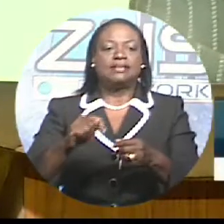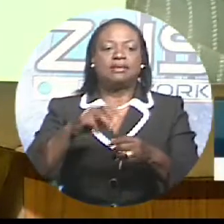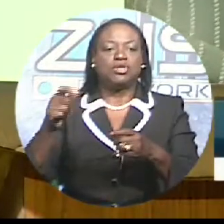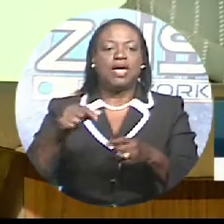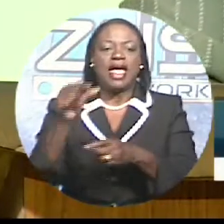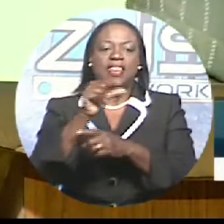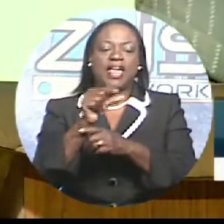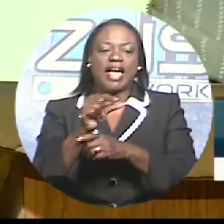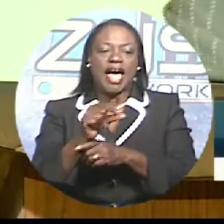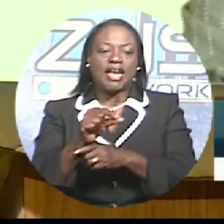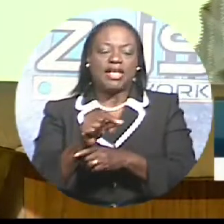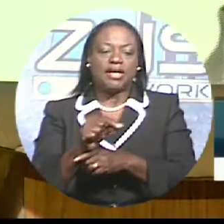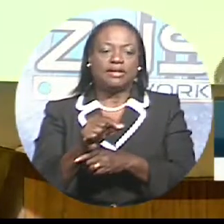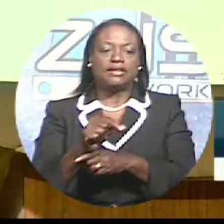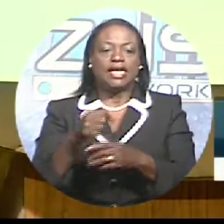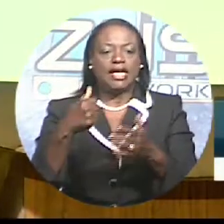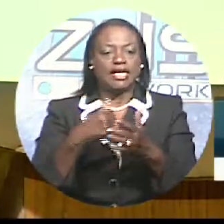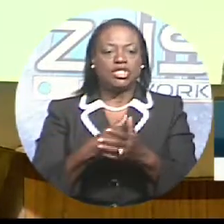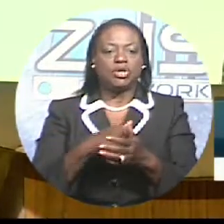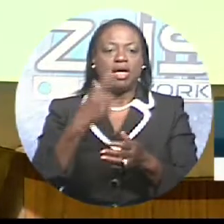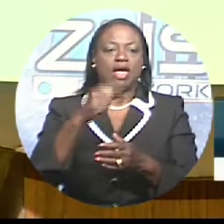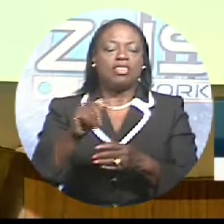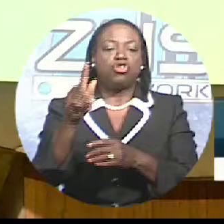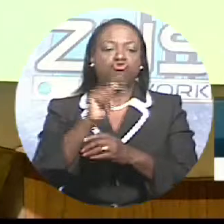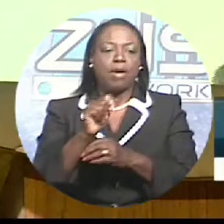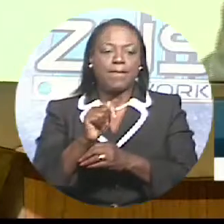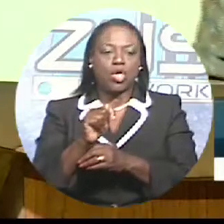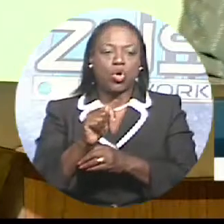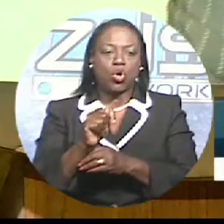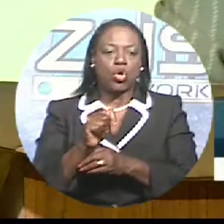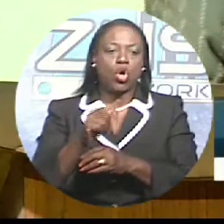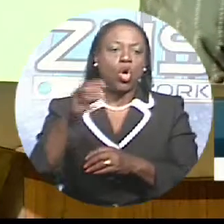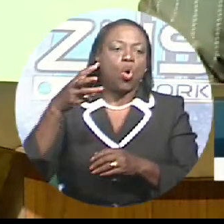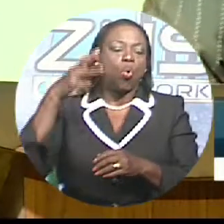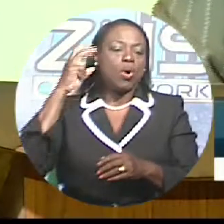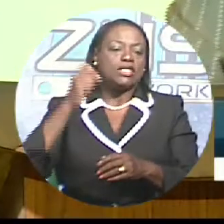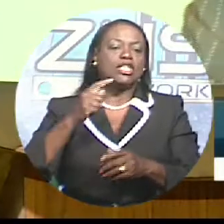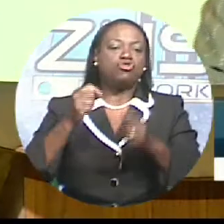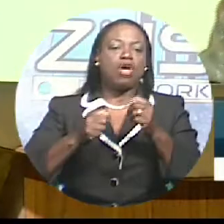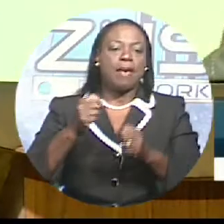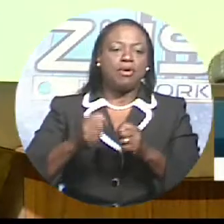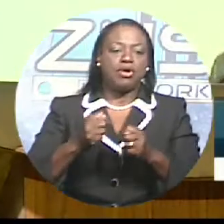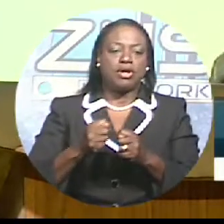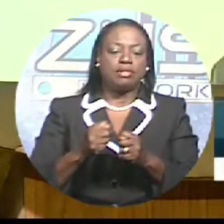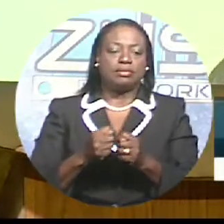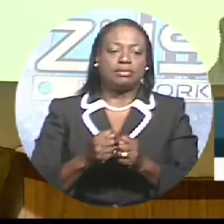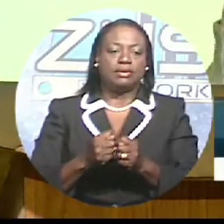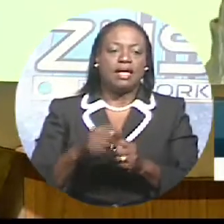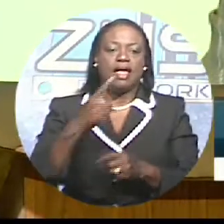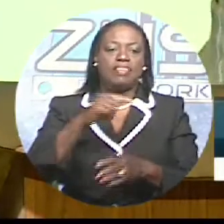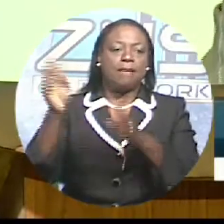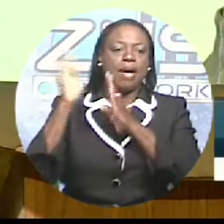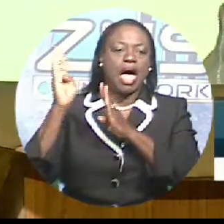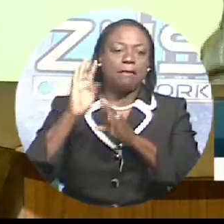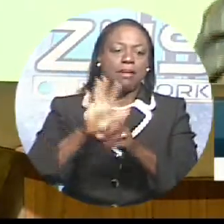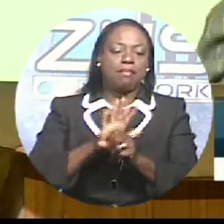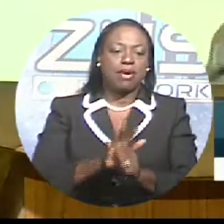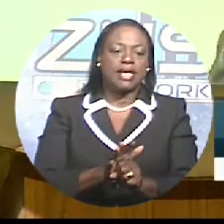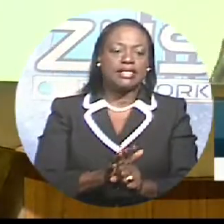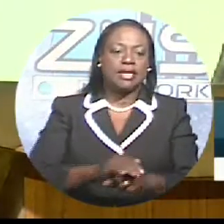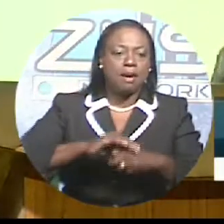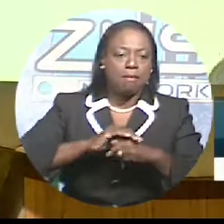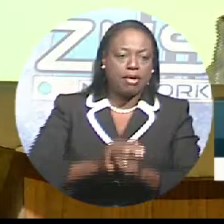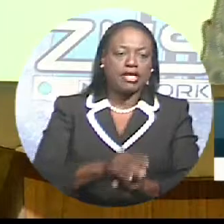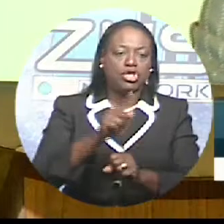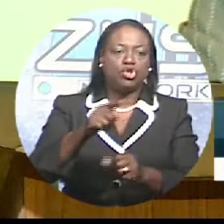guardian didn't guard you. The tribune was the tribunal, 3 courts. The Bahama press